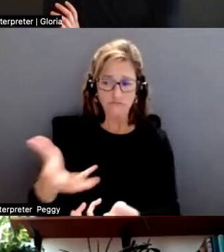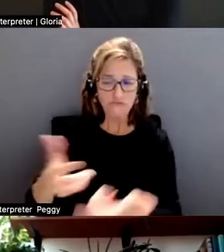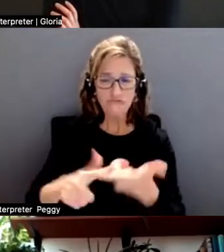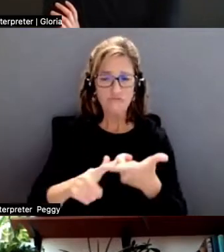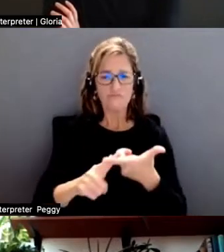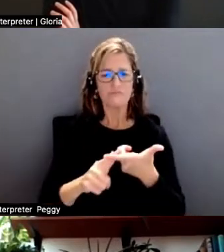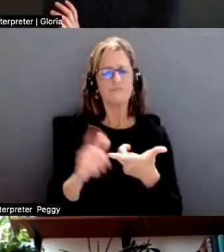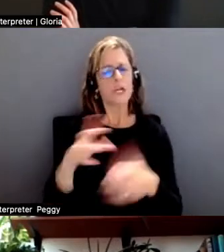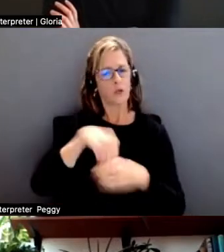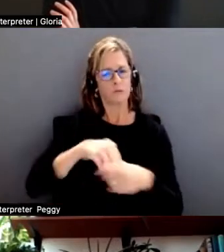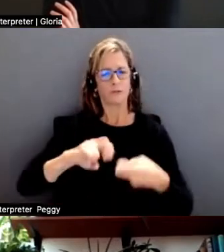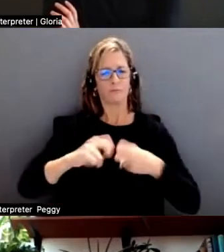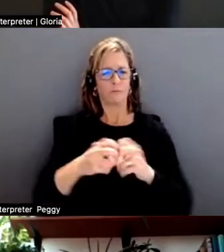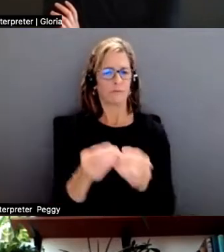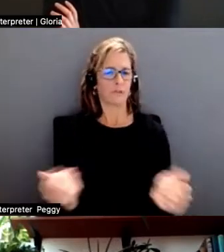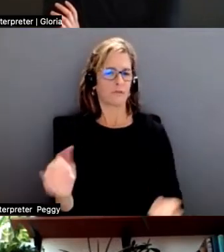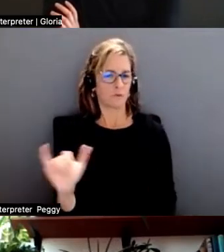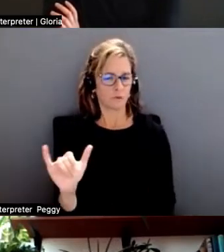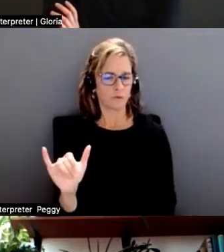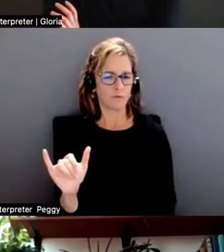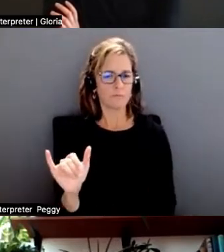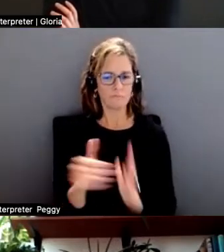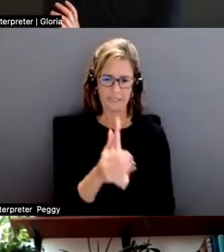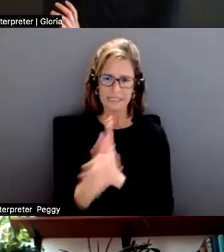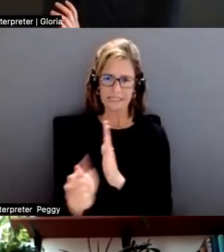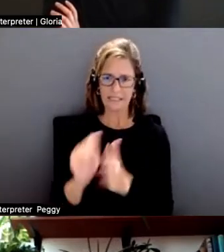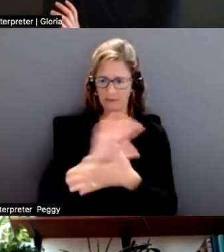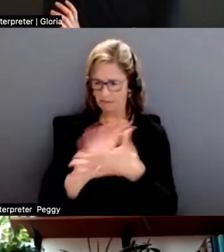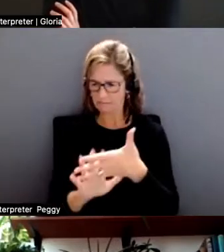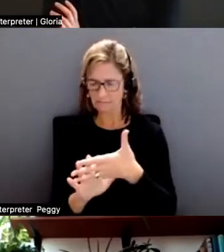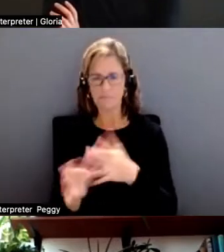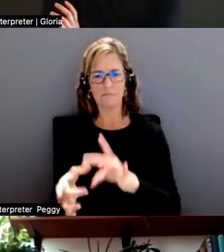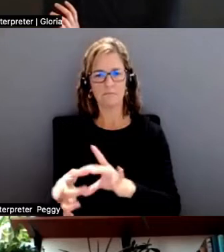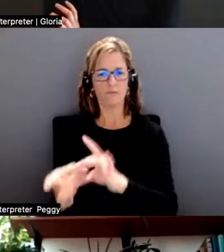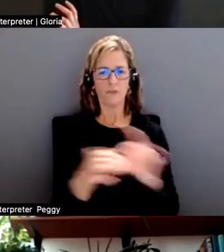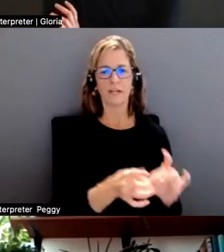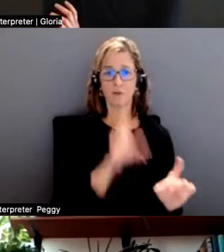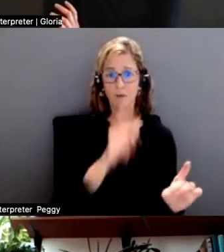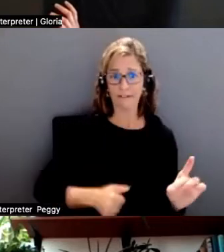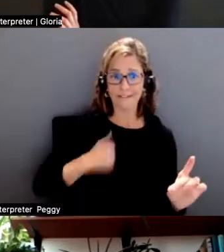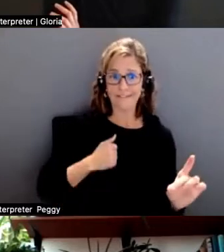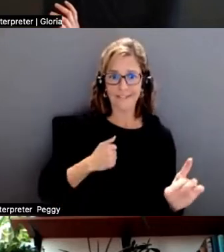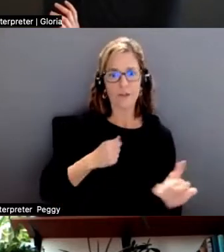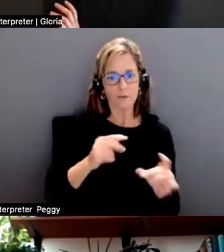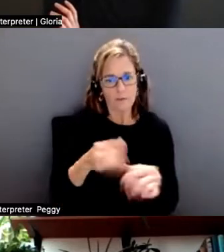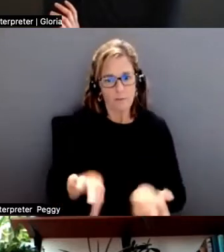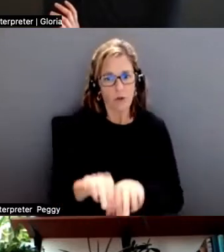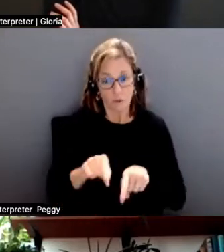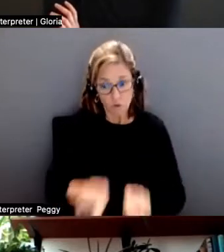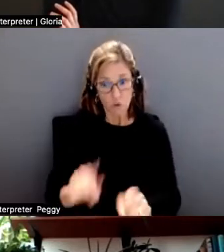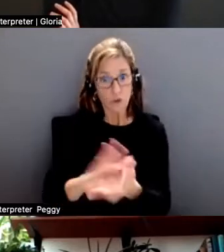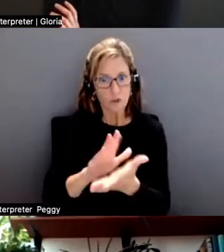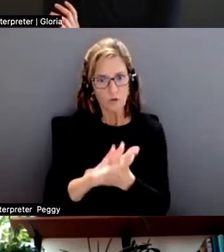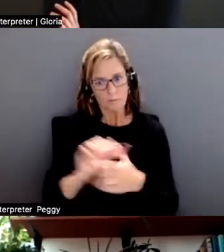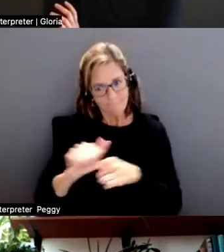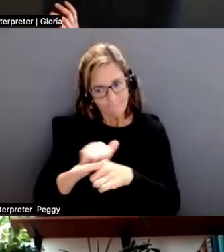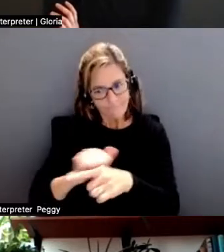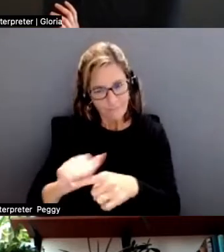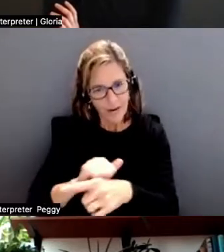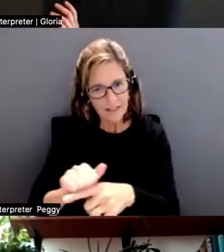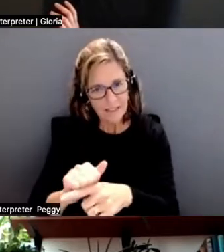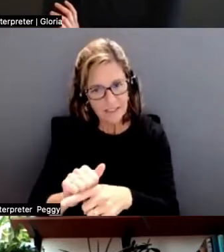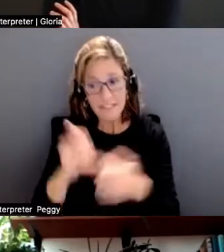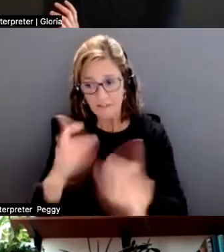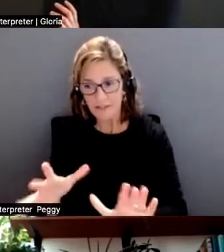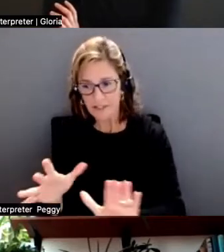that are important for us to let students practice. They also allow